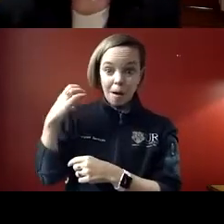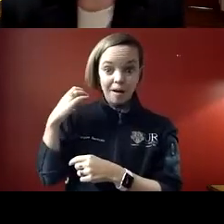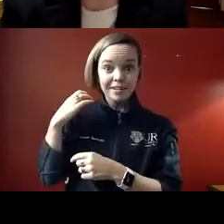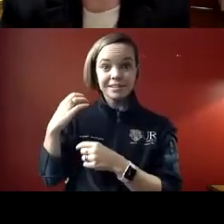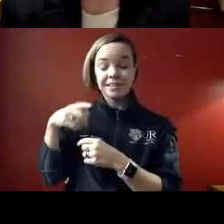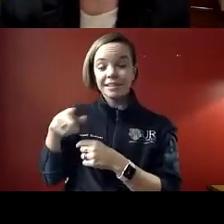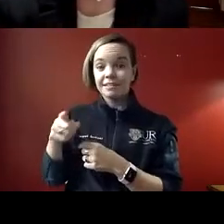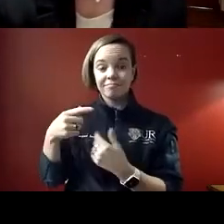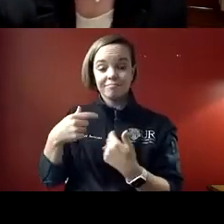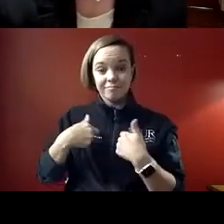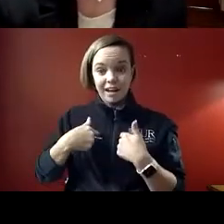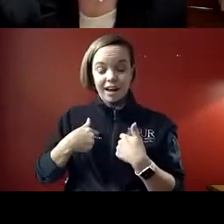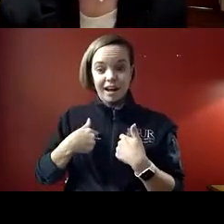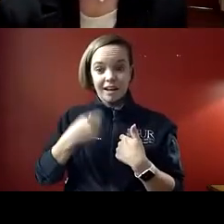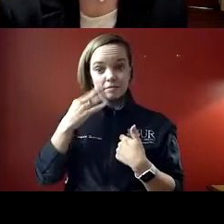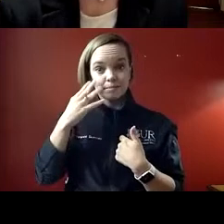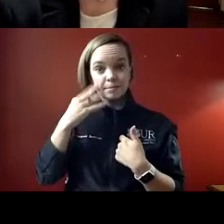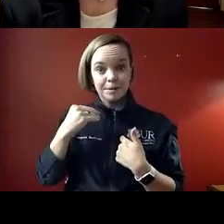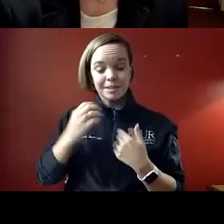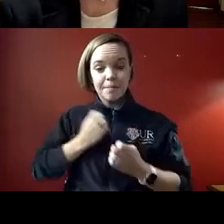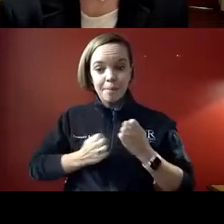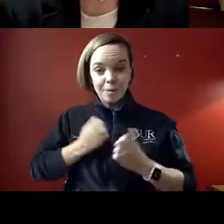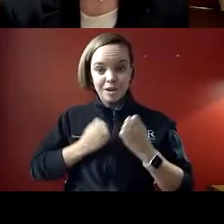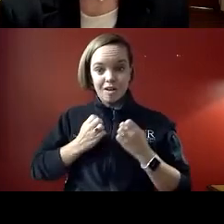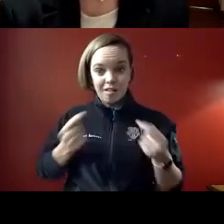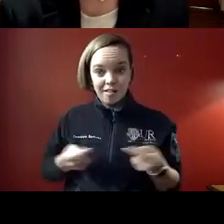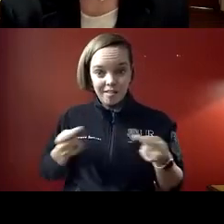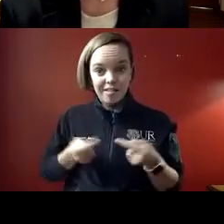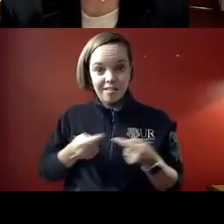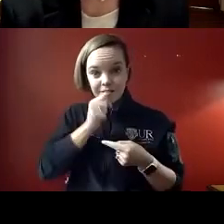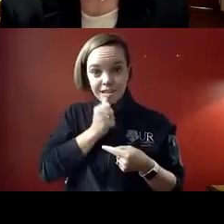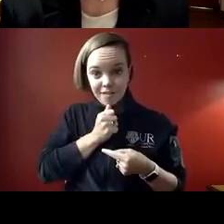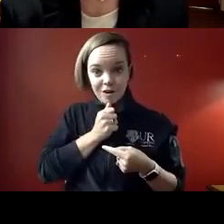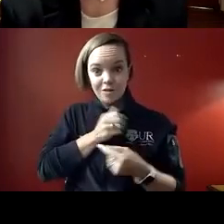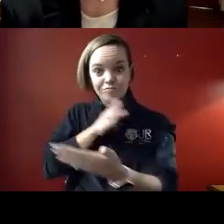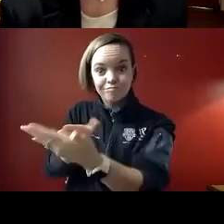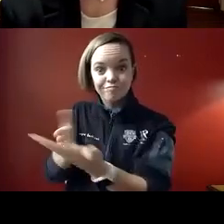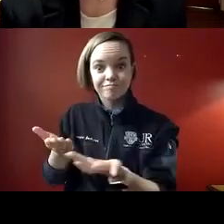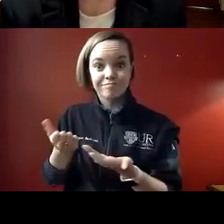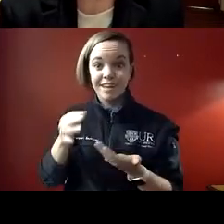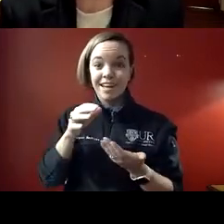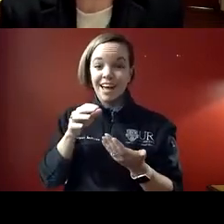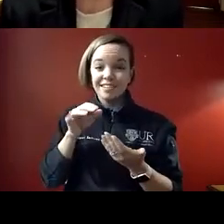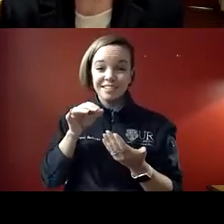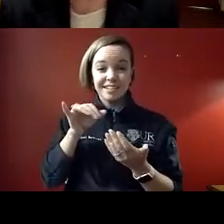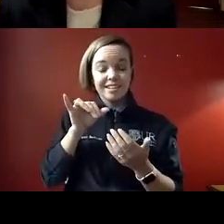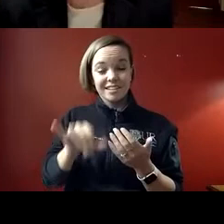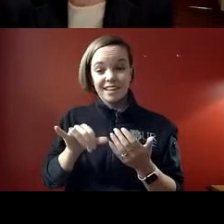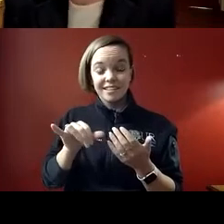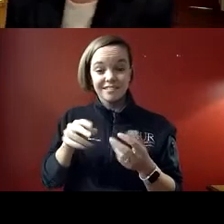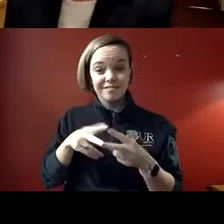suffered emotional damages. And those claims can be huge.